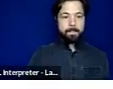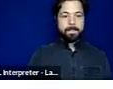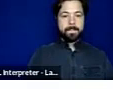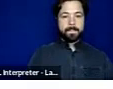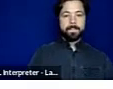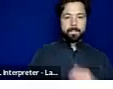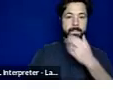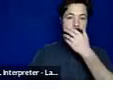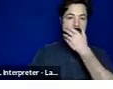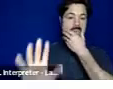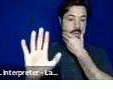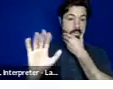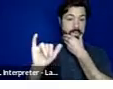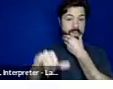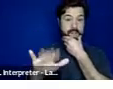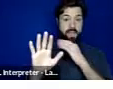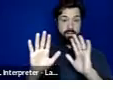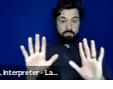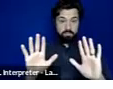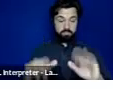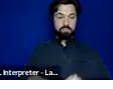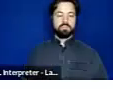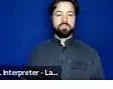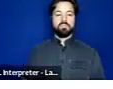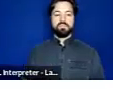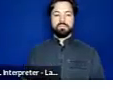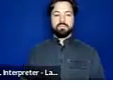So after that, you're going to